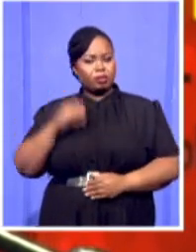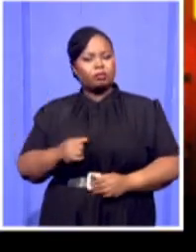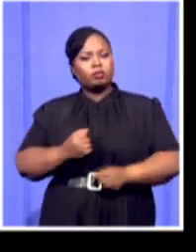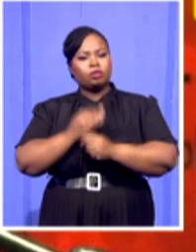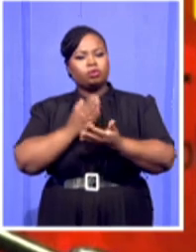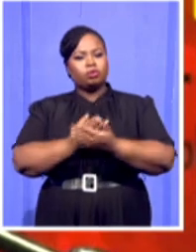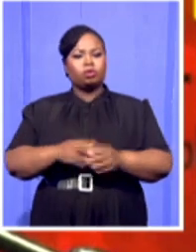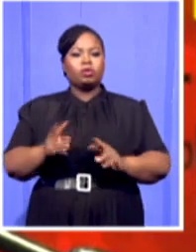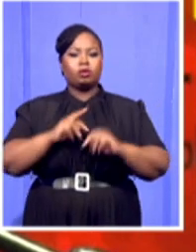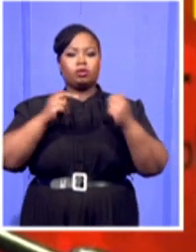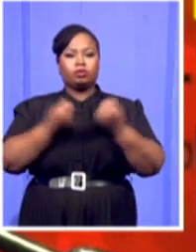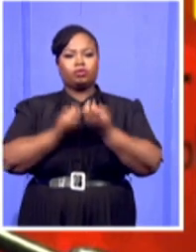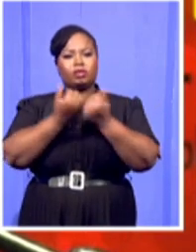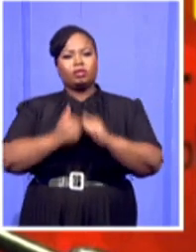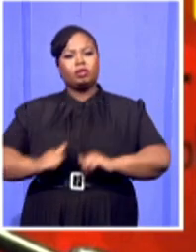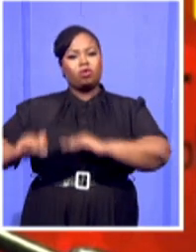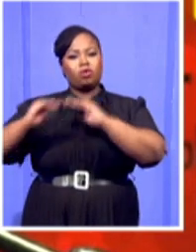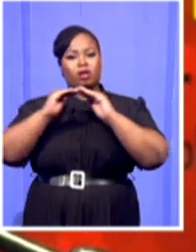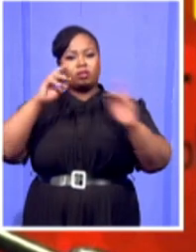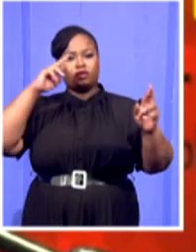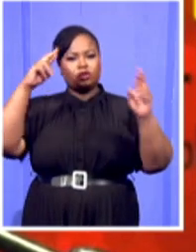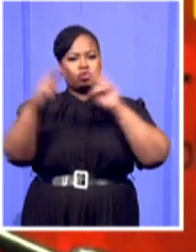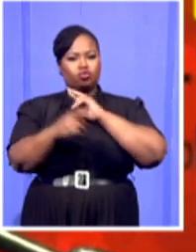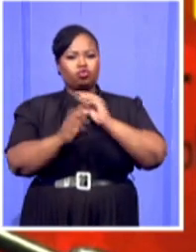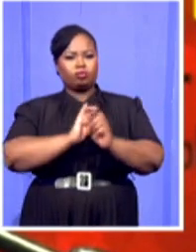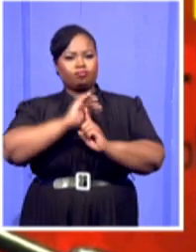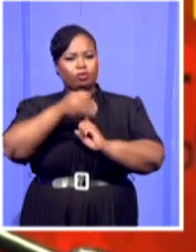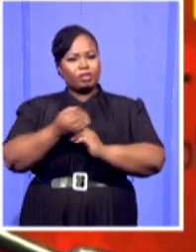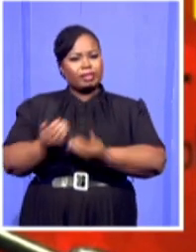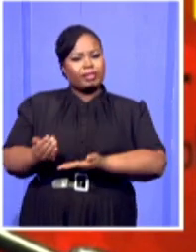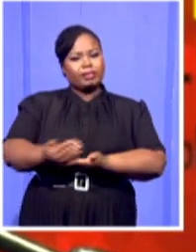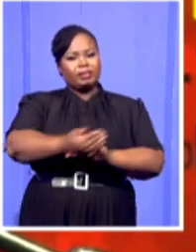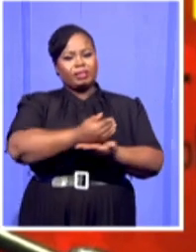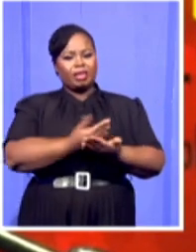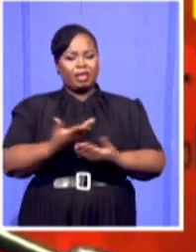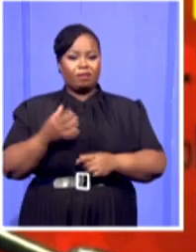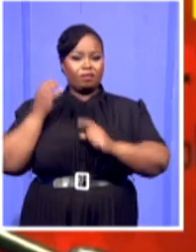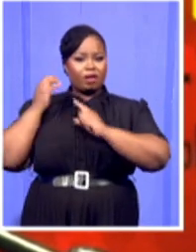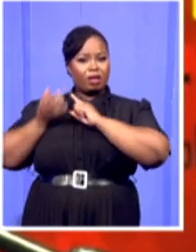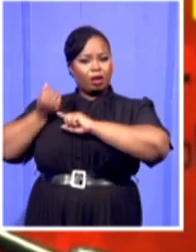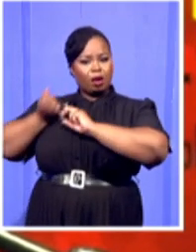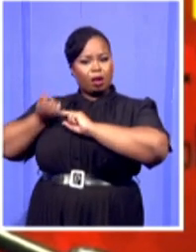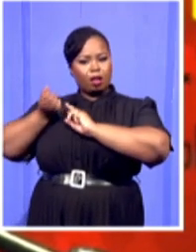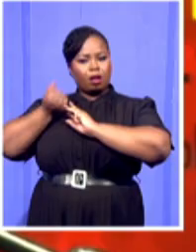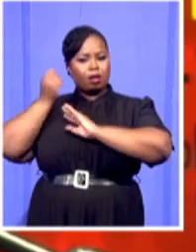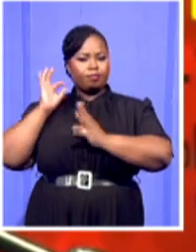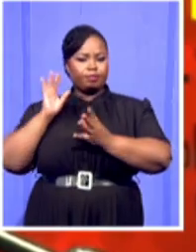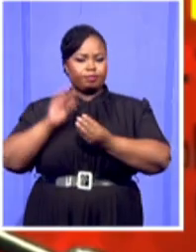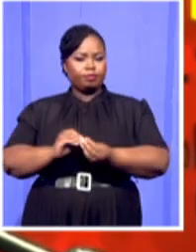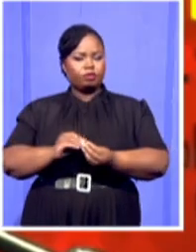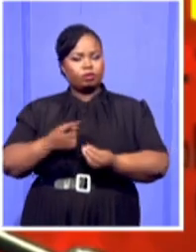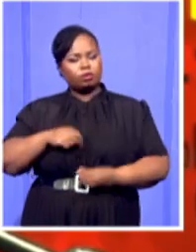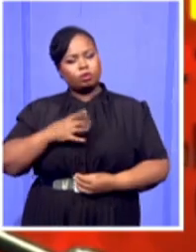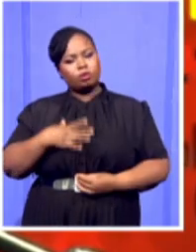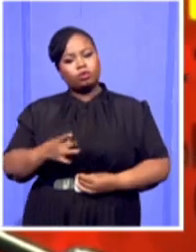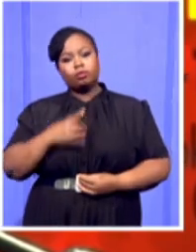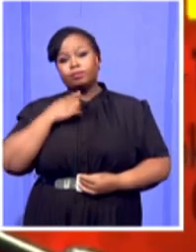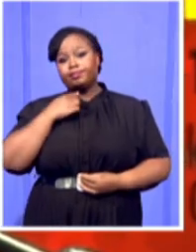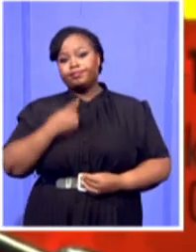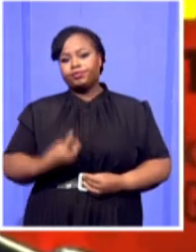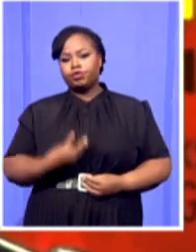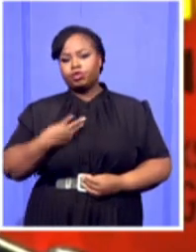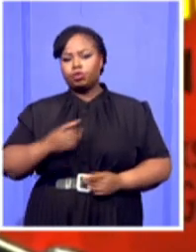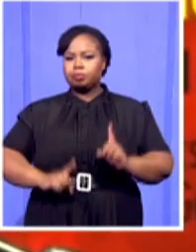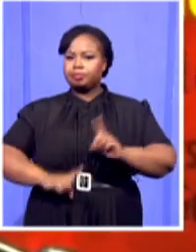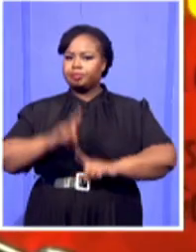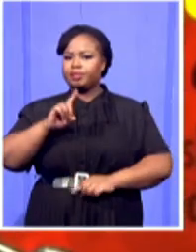our national democratic revolution and our gains. And we want to wish you a